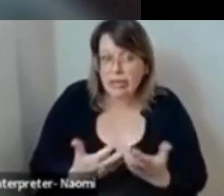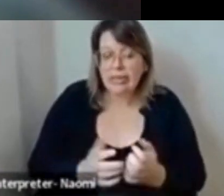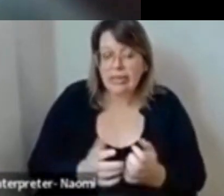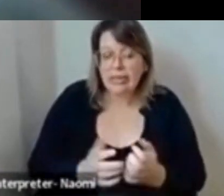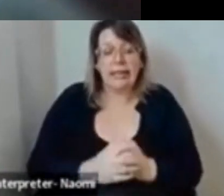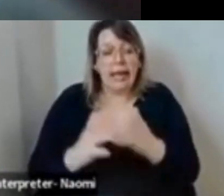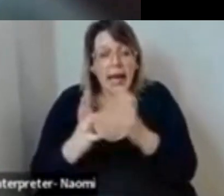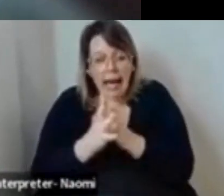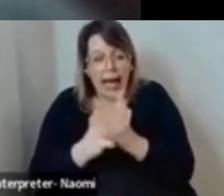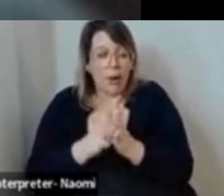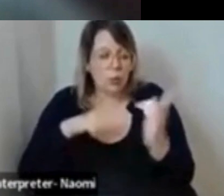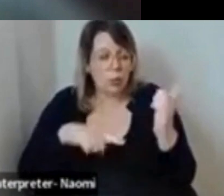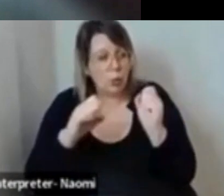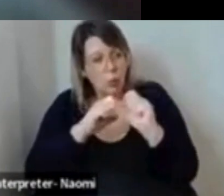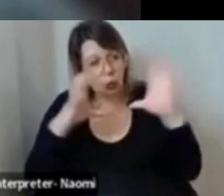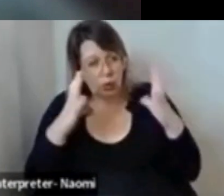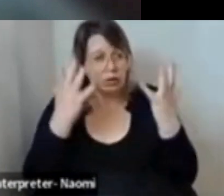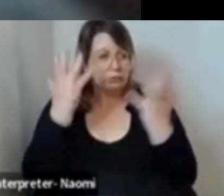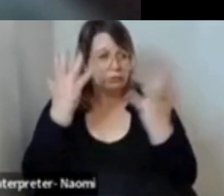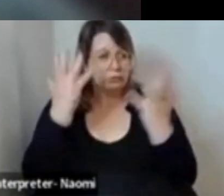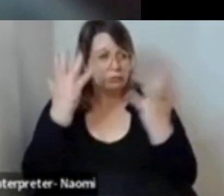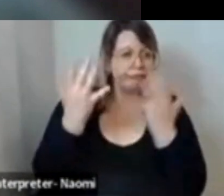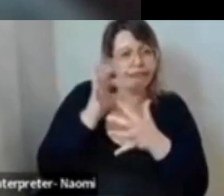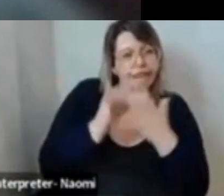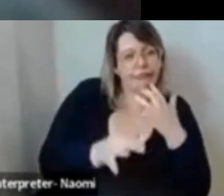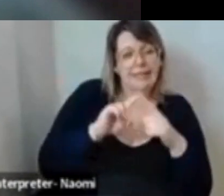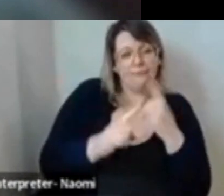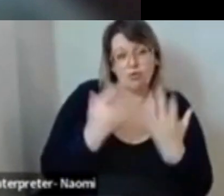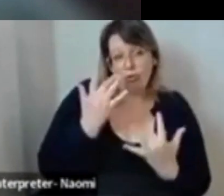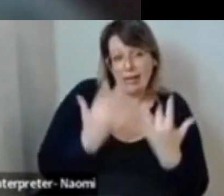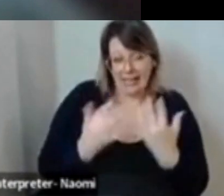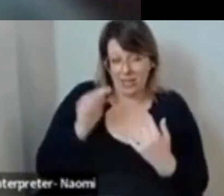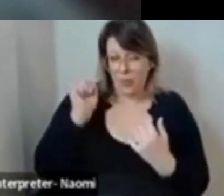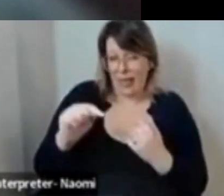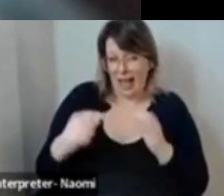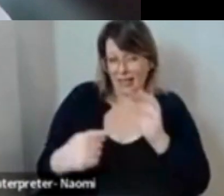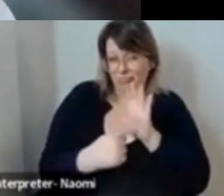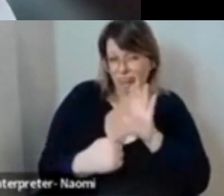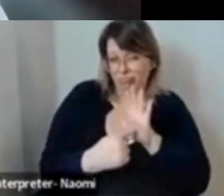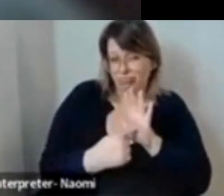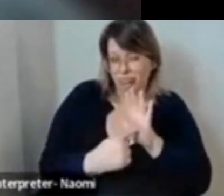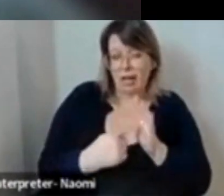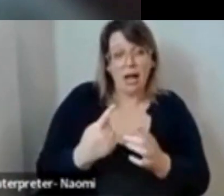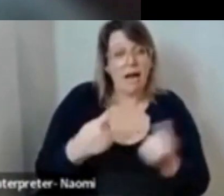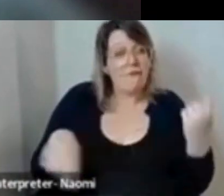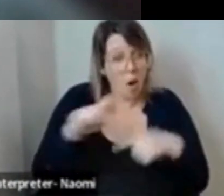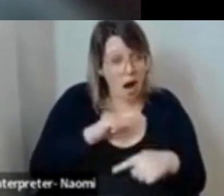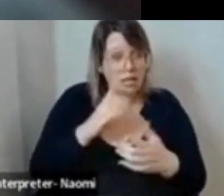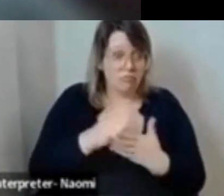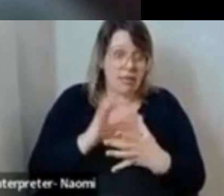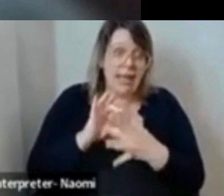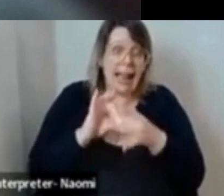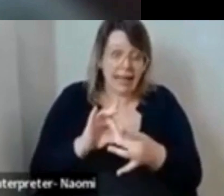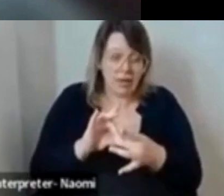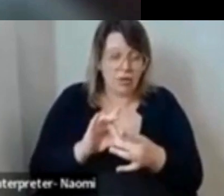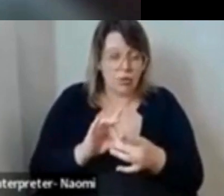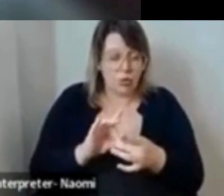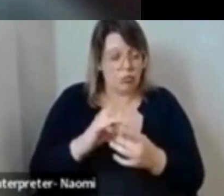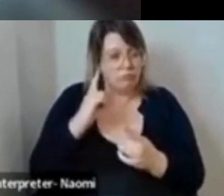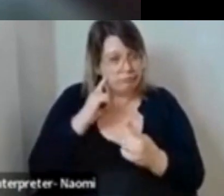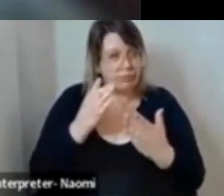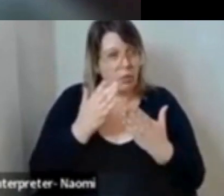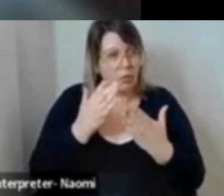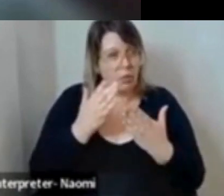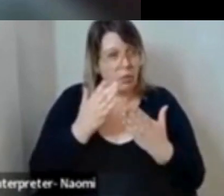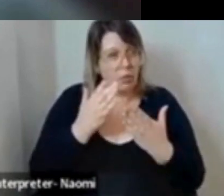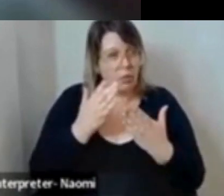of consider and submit your rating. So that's also something that we kind of want to explore, and for us it links into kind of then thinking about wider impact as